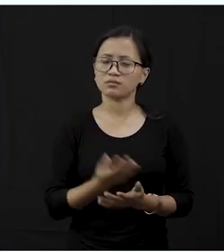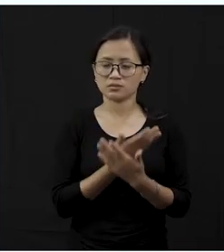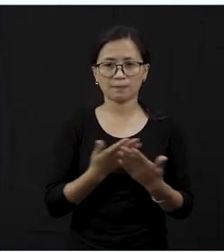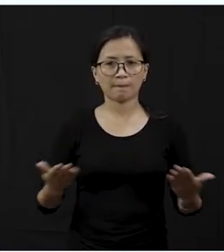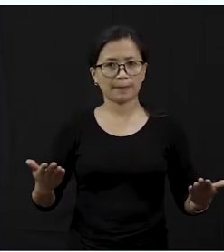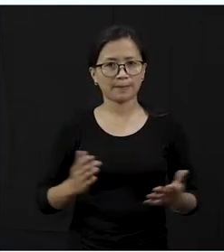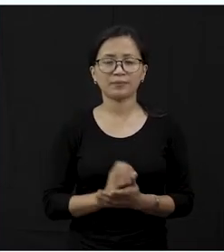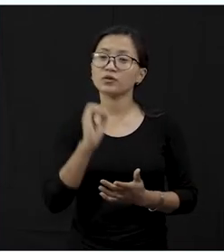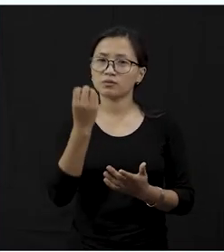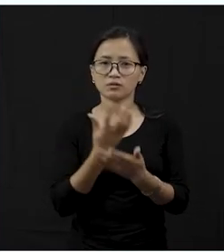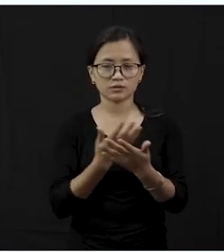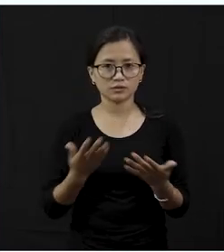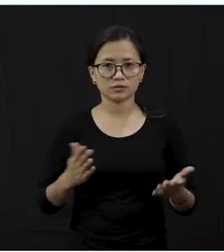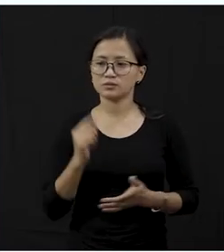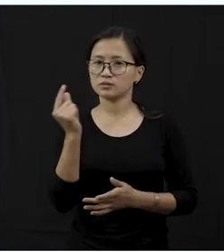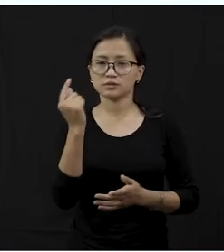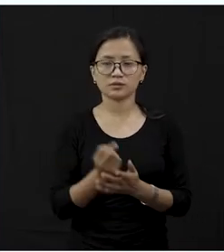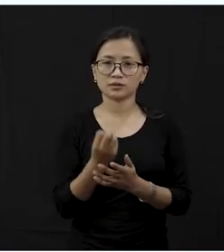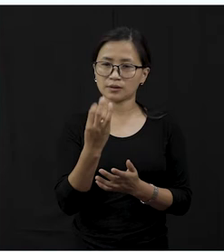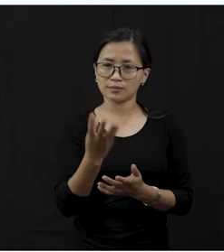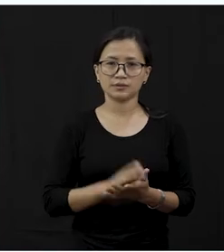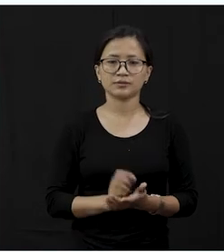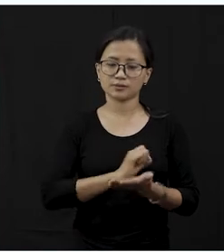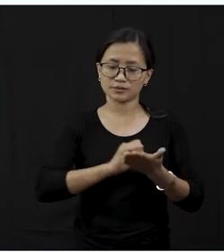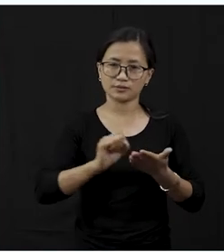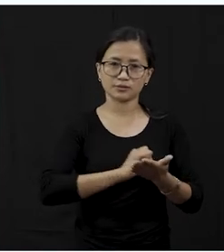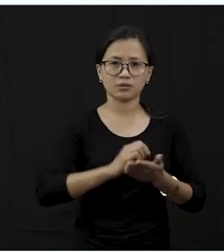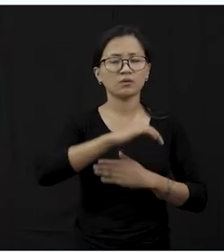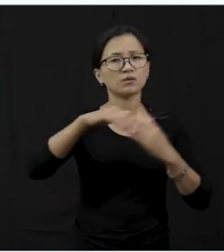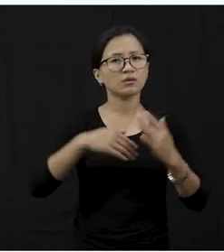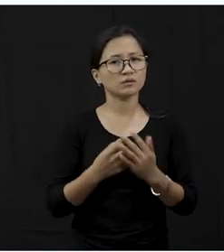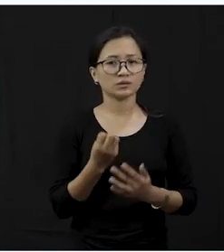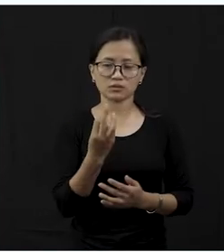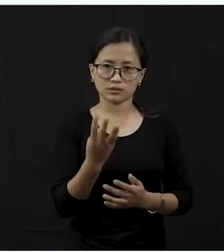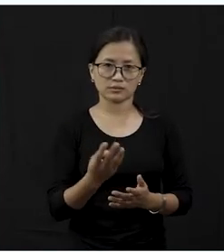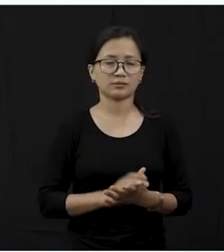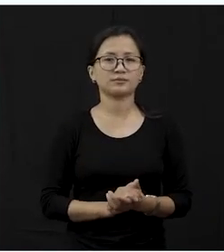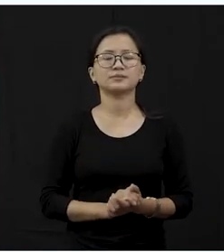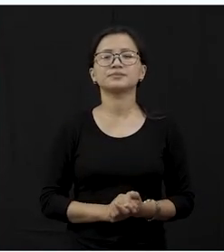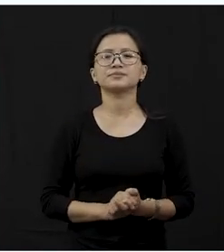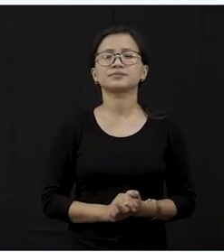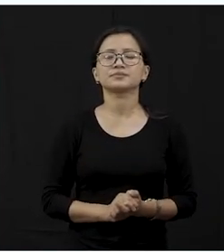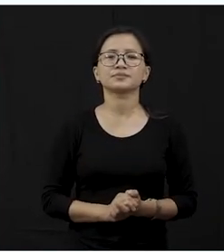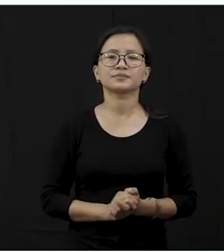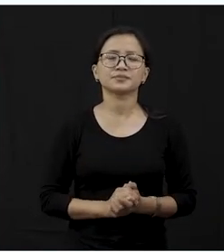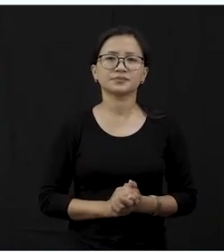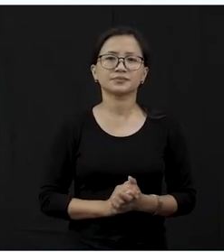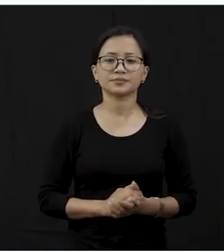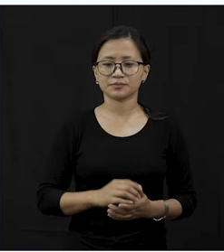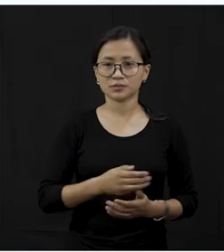or objects using the numbers, and we write things using all the counting numbers, 1, 2, 3, and so